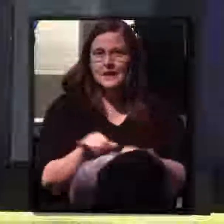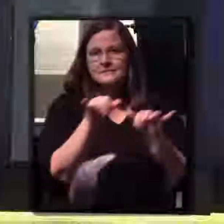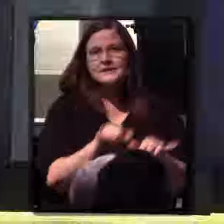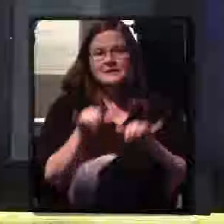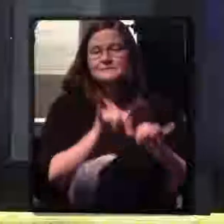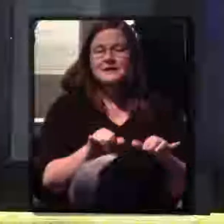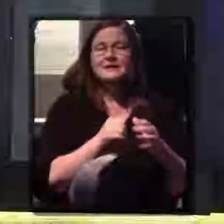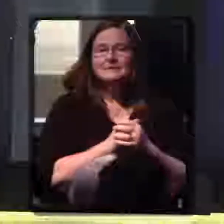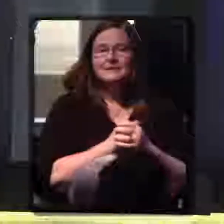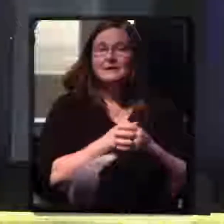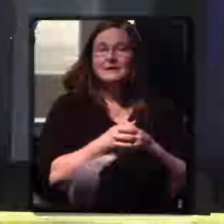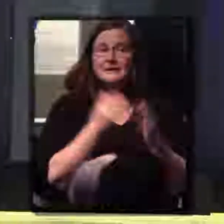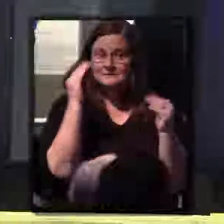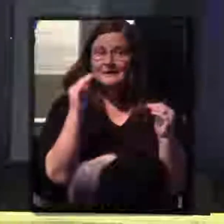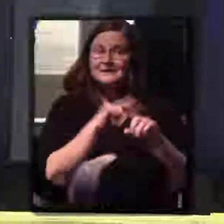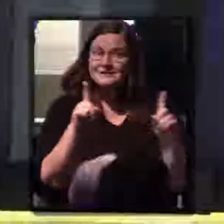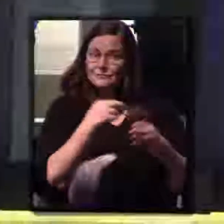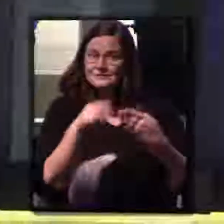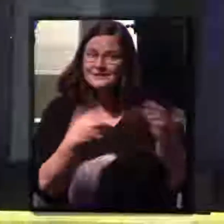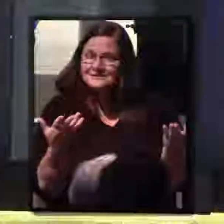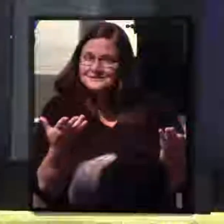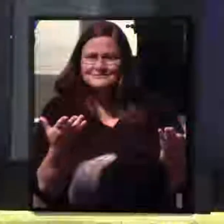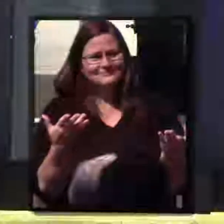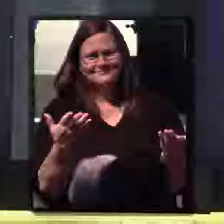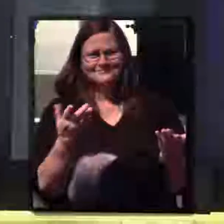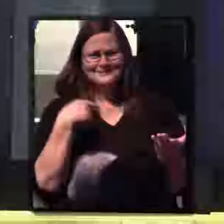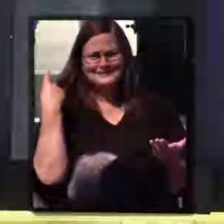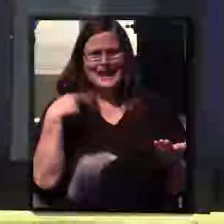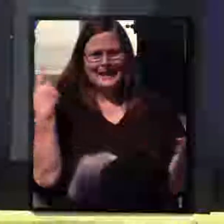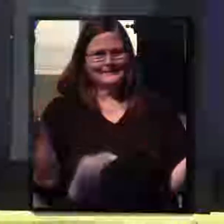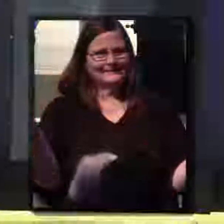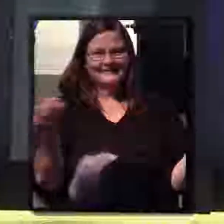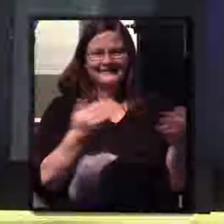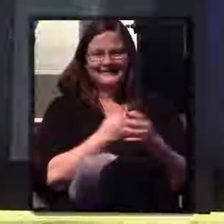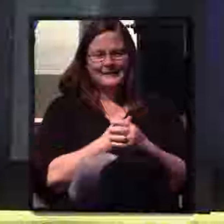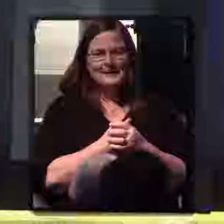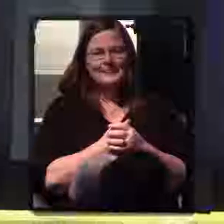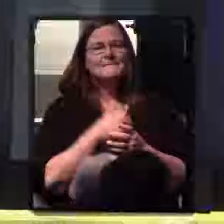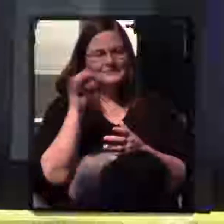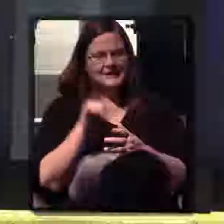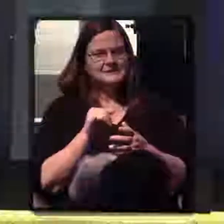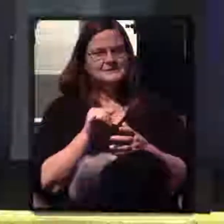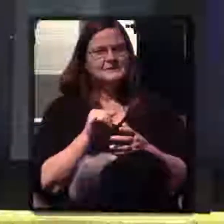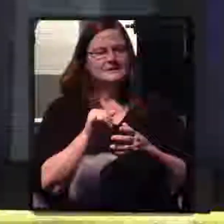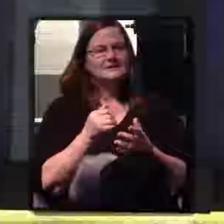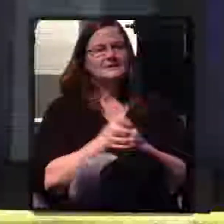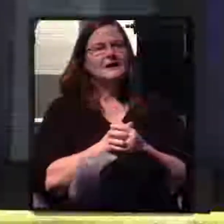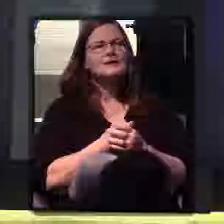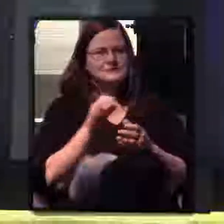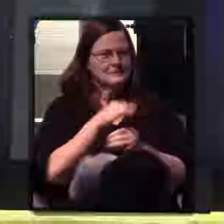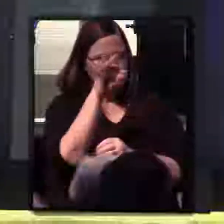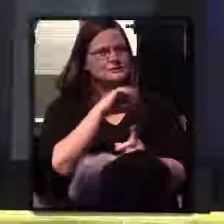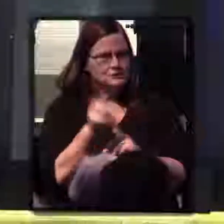theory of insanity. That trying the same thing over and over and over again and expecting a different result